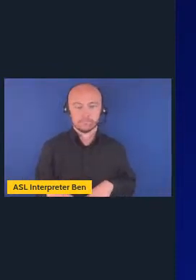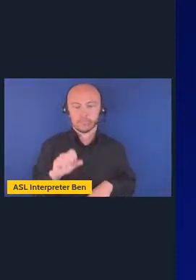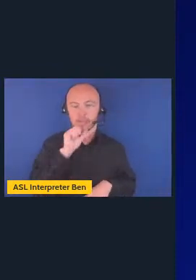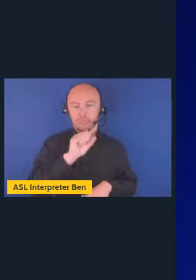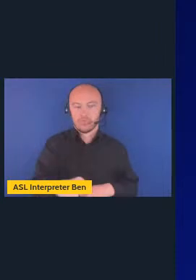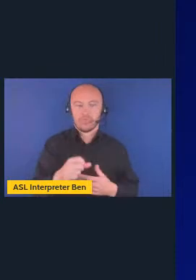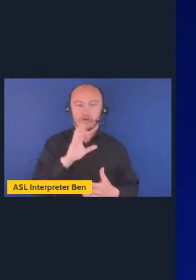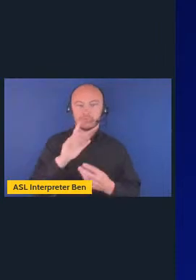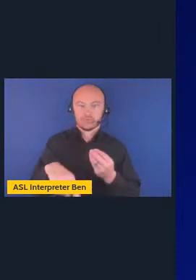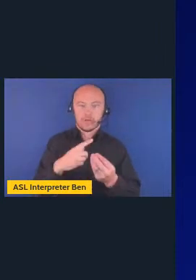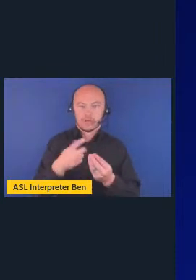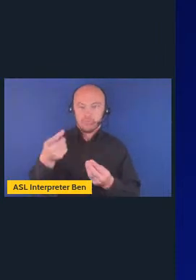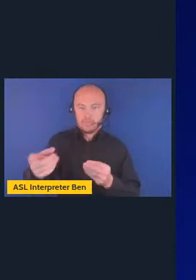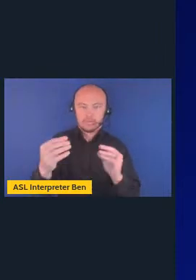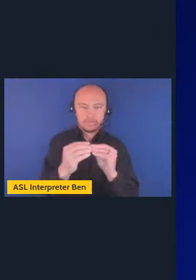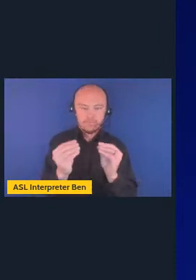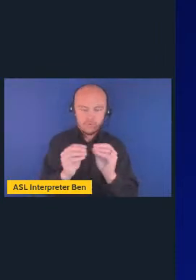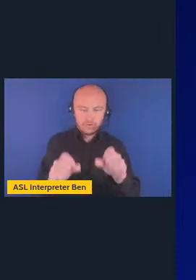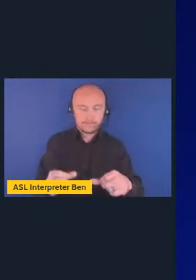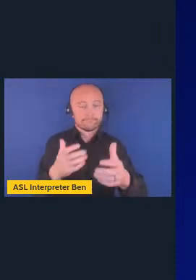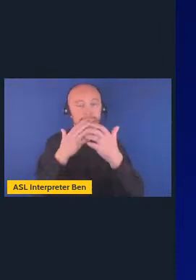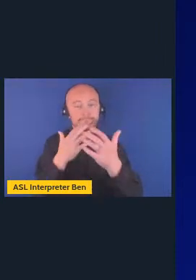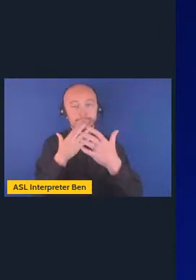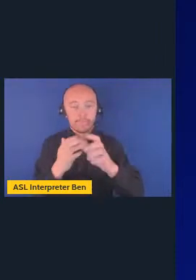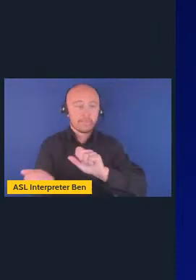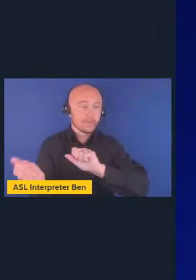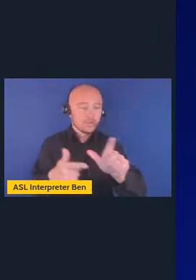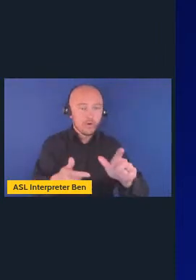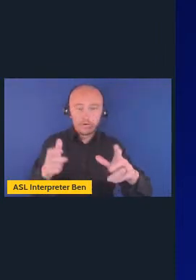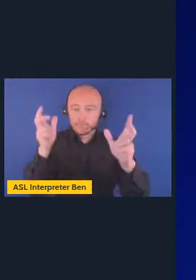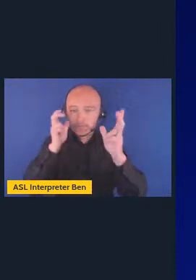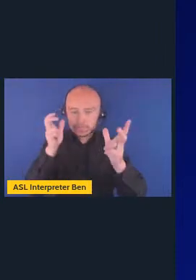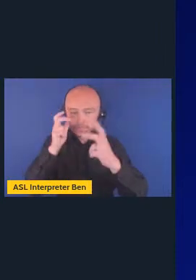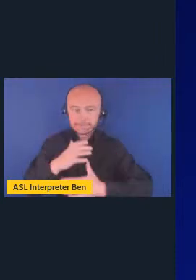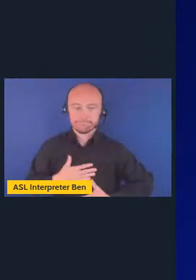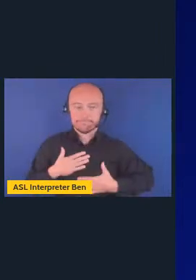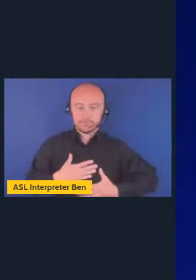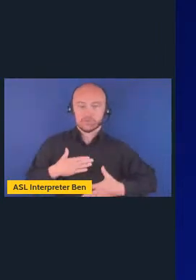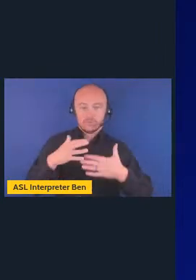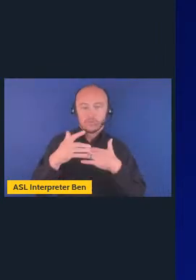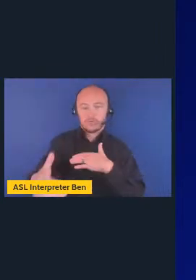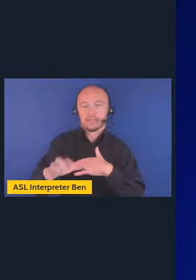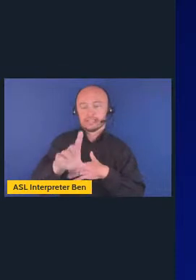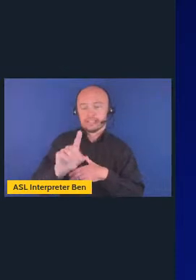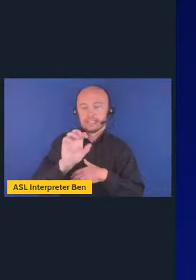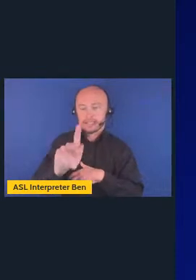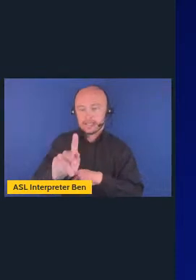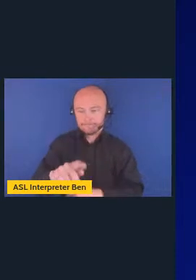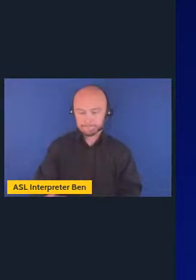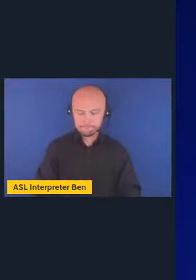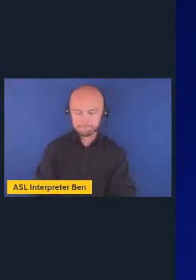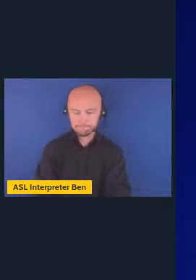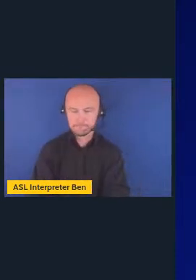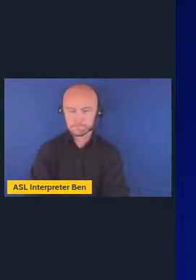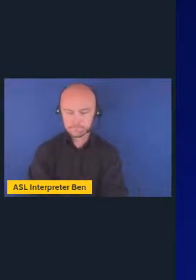talk about this more. Thank you all for listening and enjoy the rest of CDK Day.